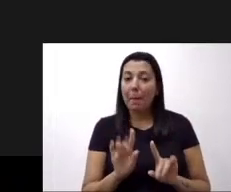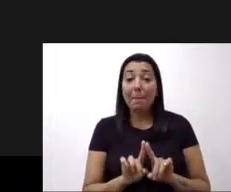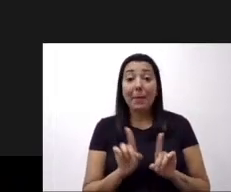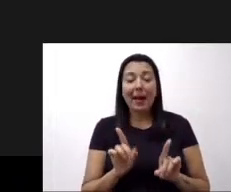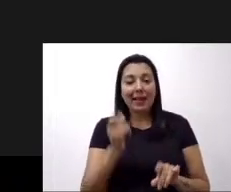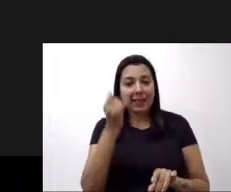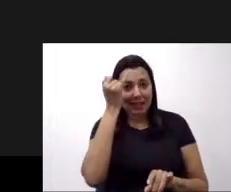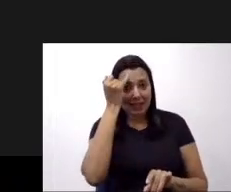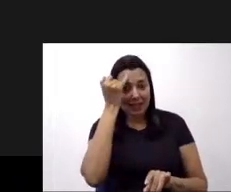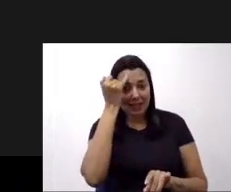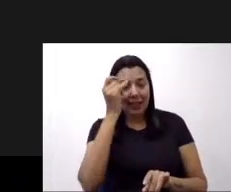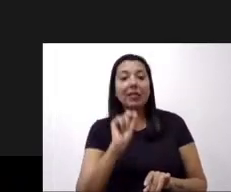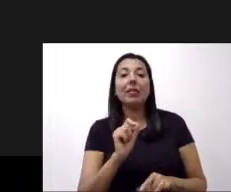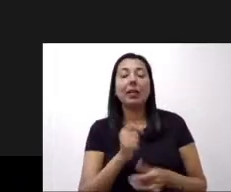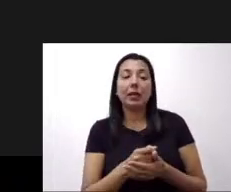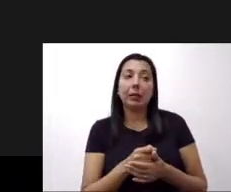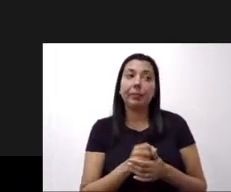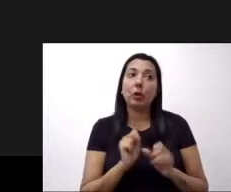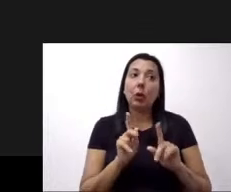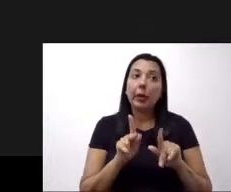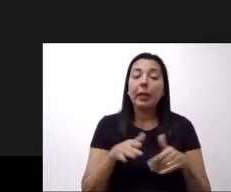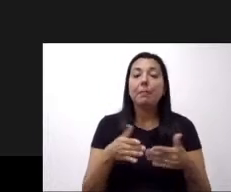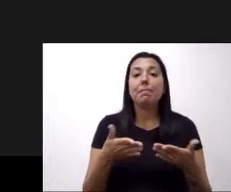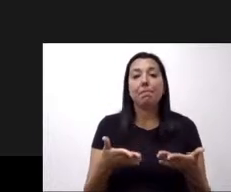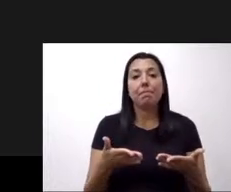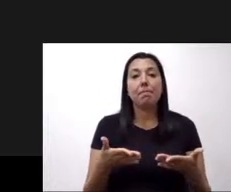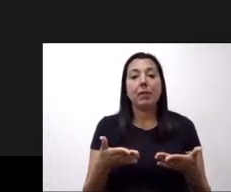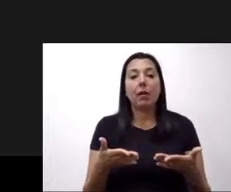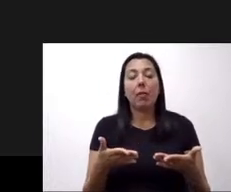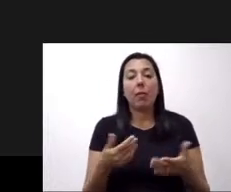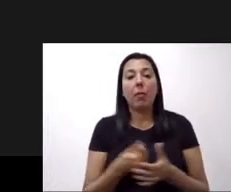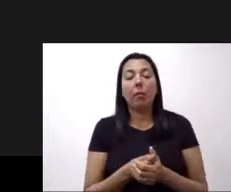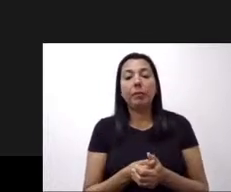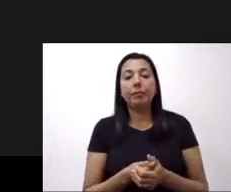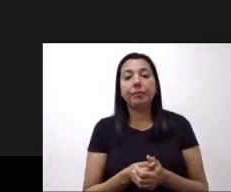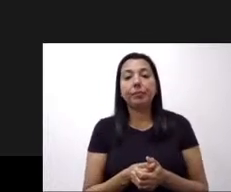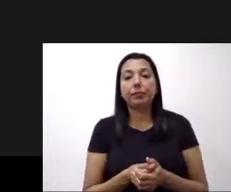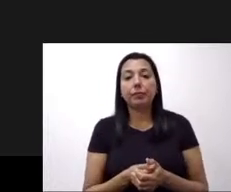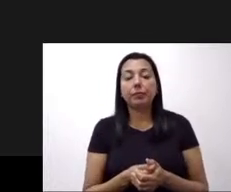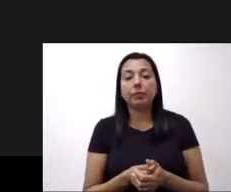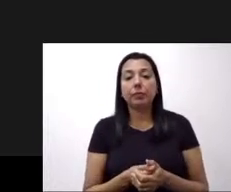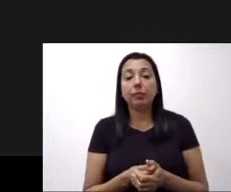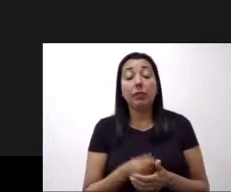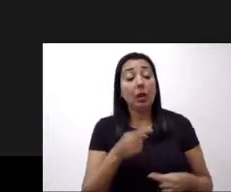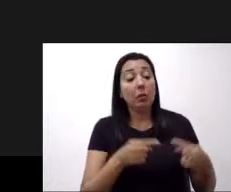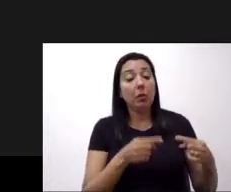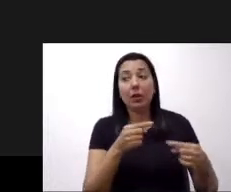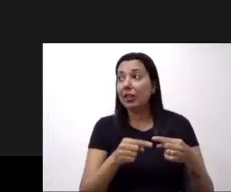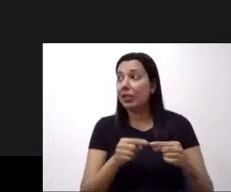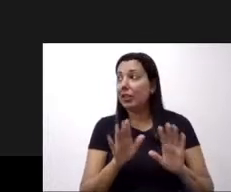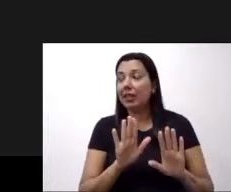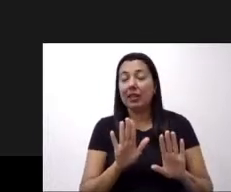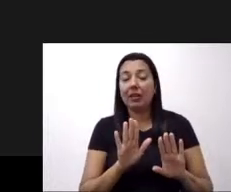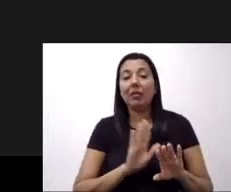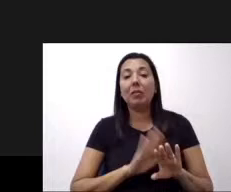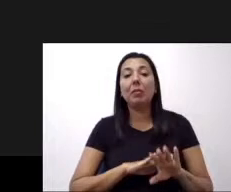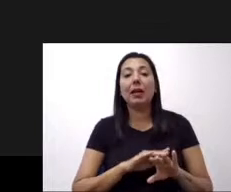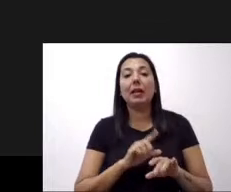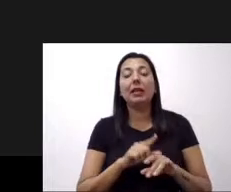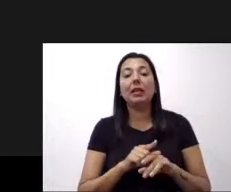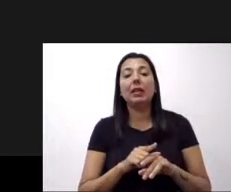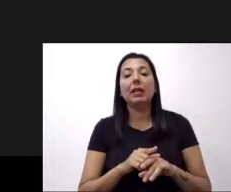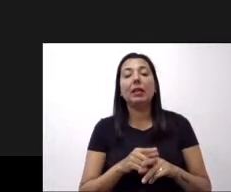normal situation is that public policy is stable, supported by a main system, the main system probably linked